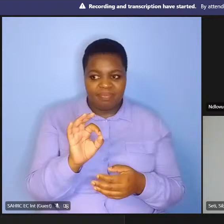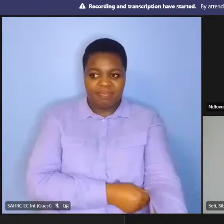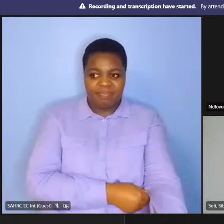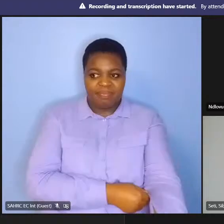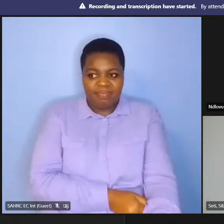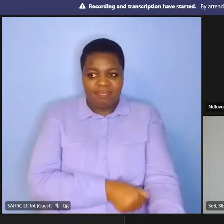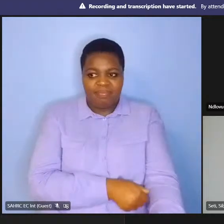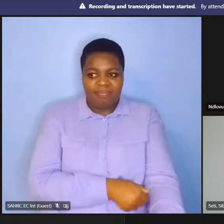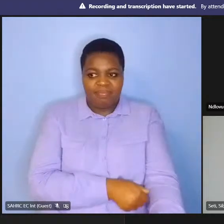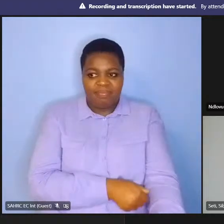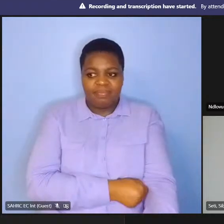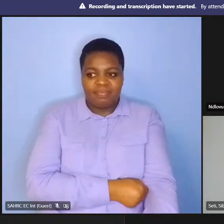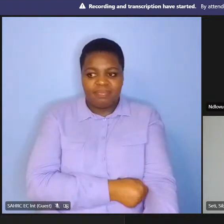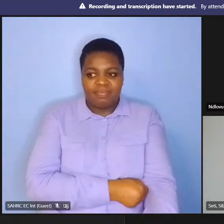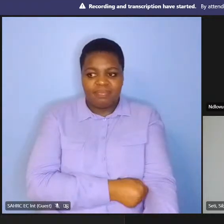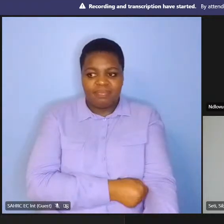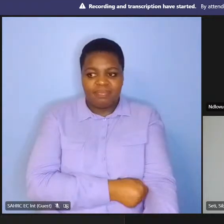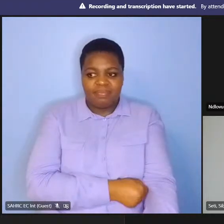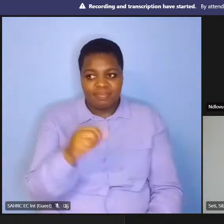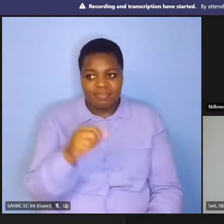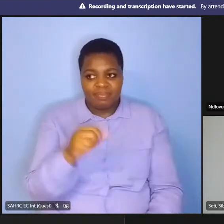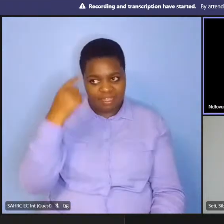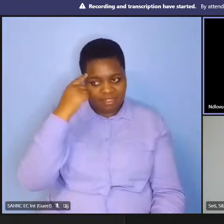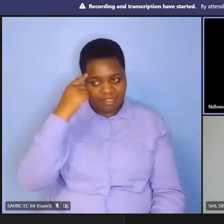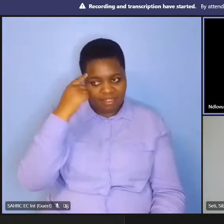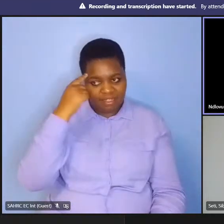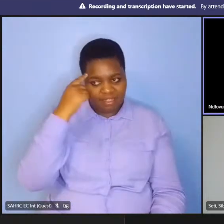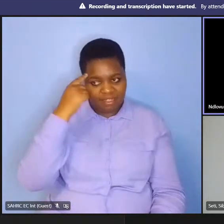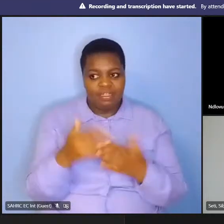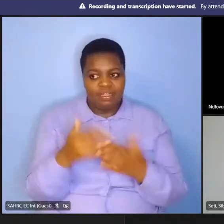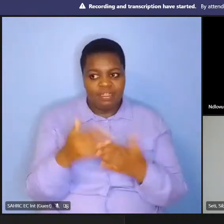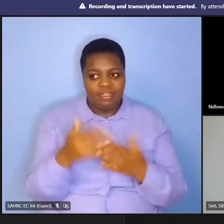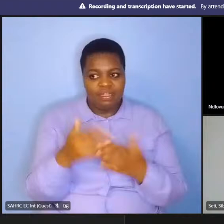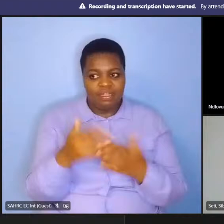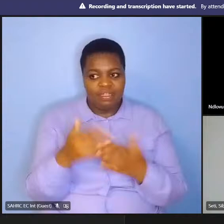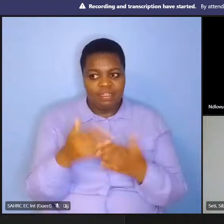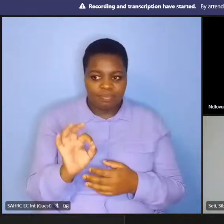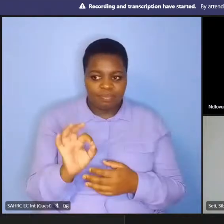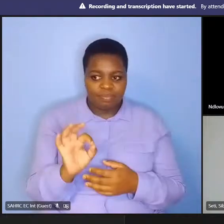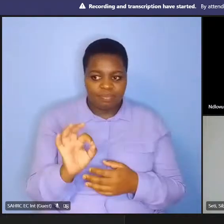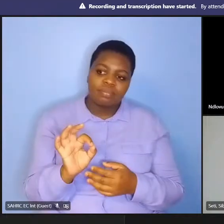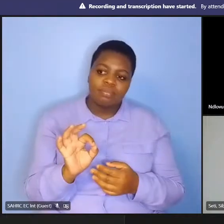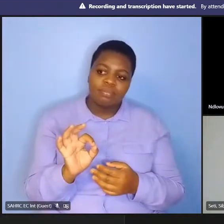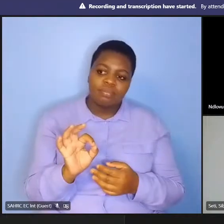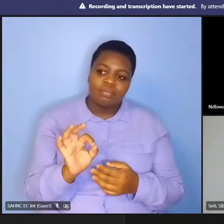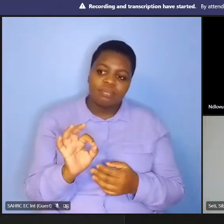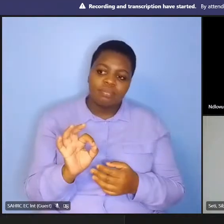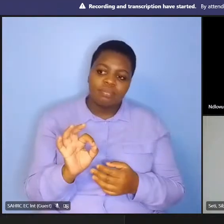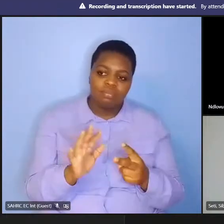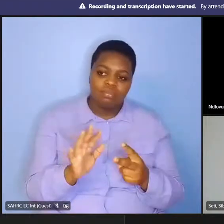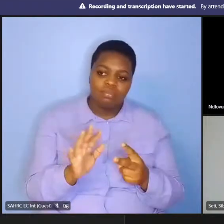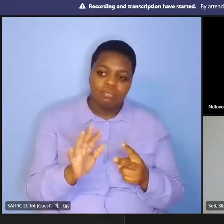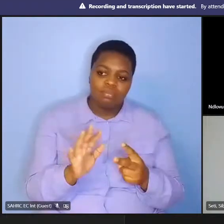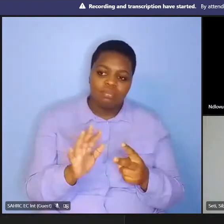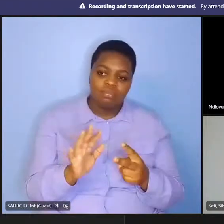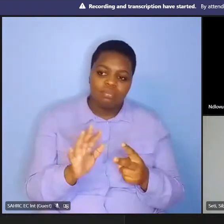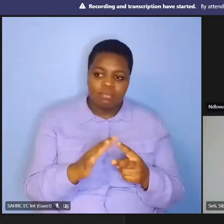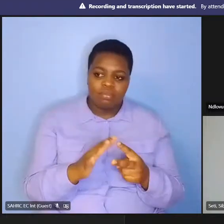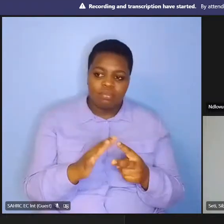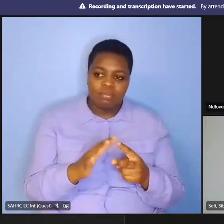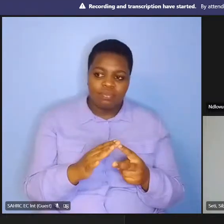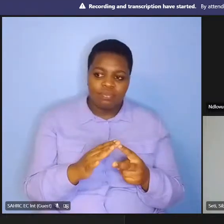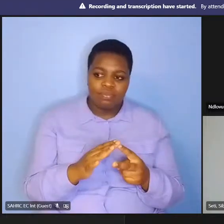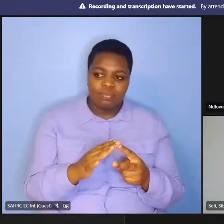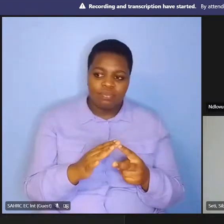All right. No, I think we will be able to hear you. And I think if I can then